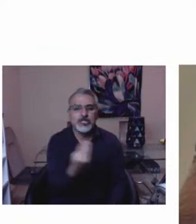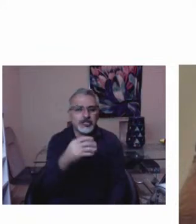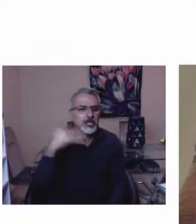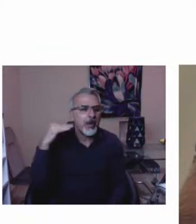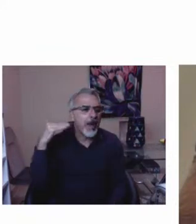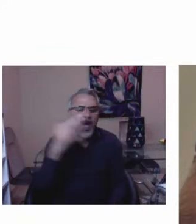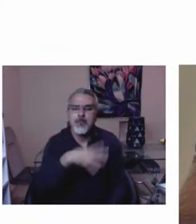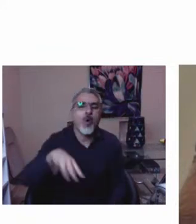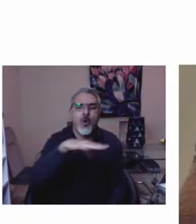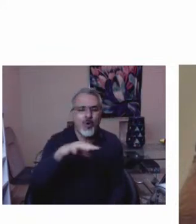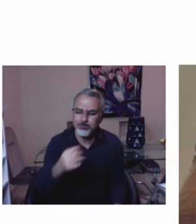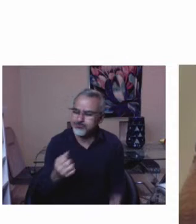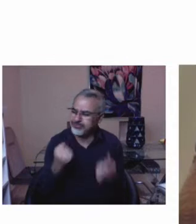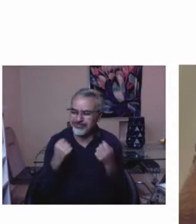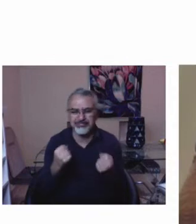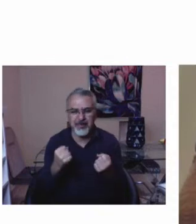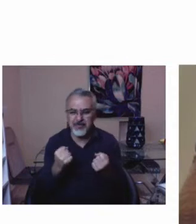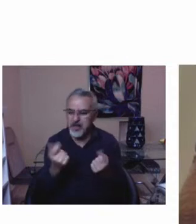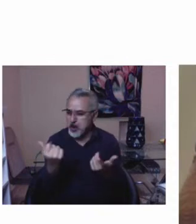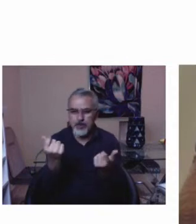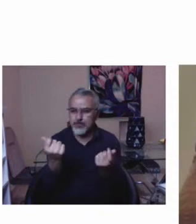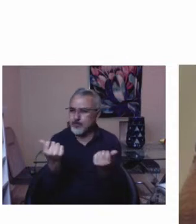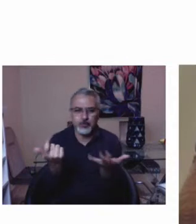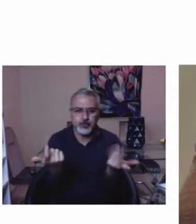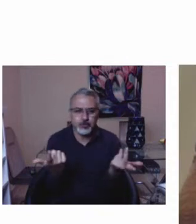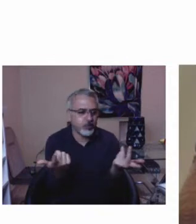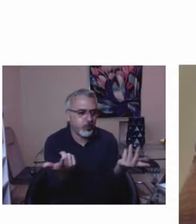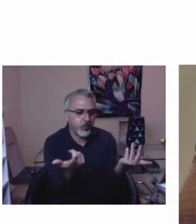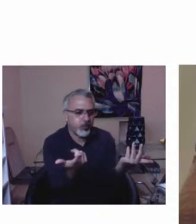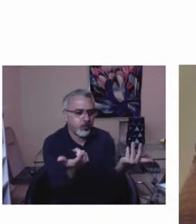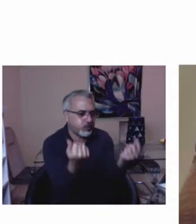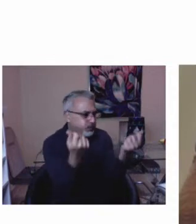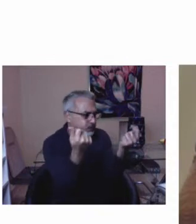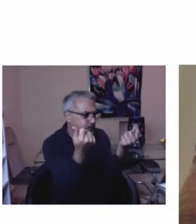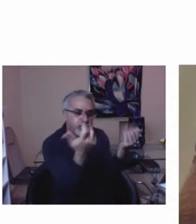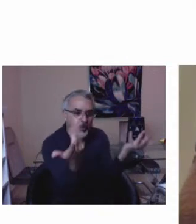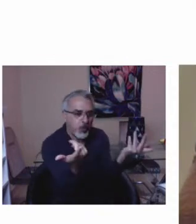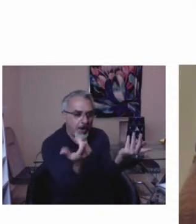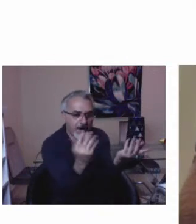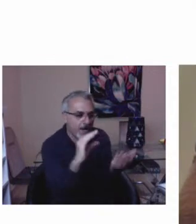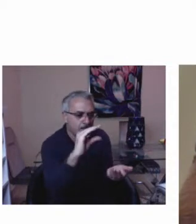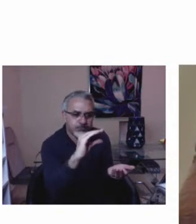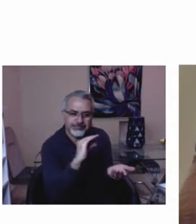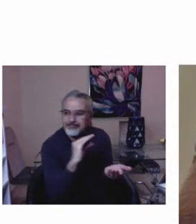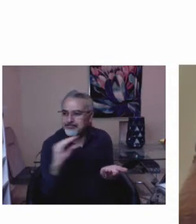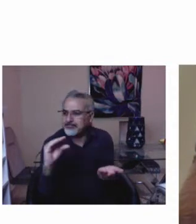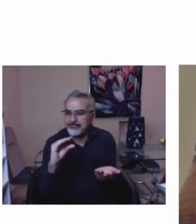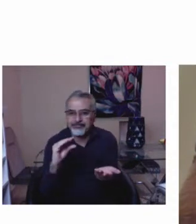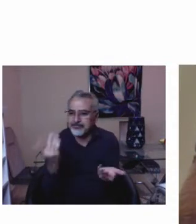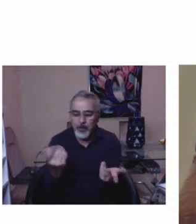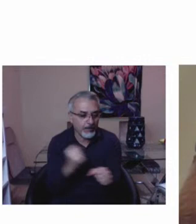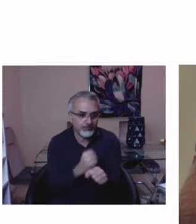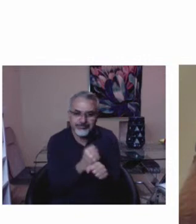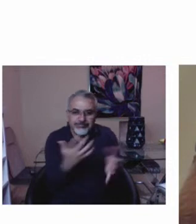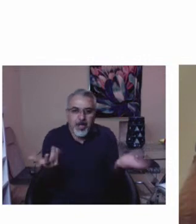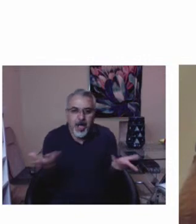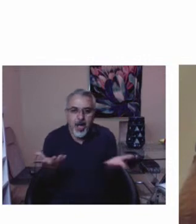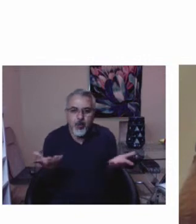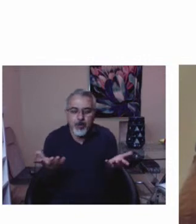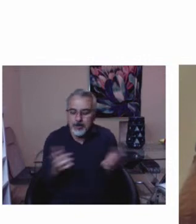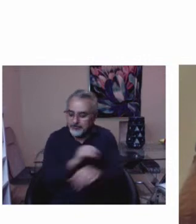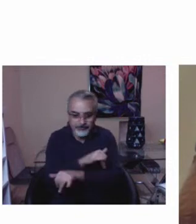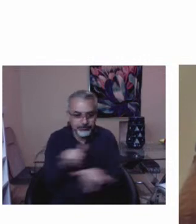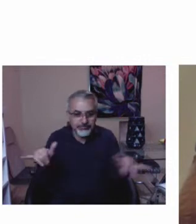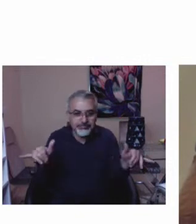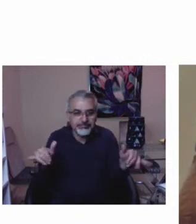key area. The fund supports young people's contributions to peace building at the local and national levels through the Gender and